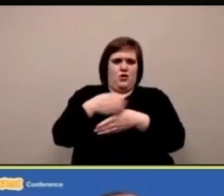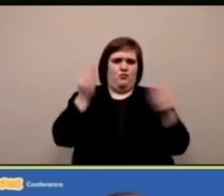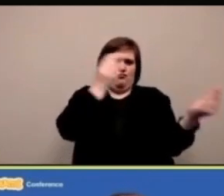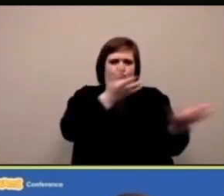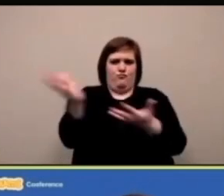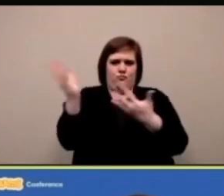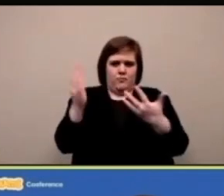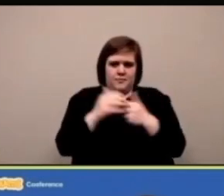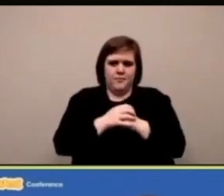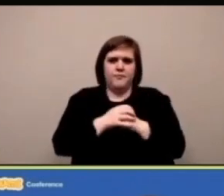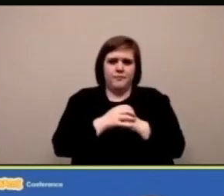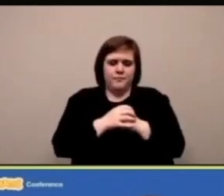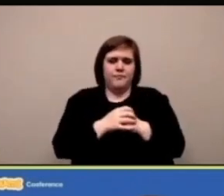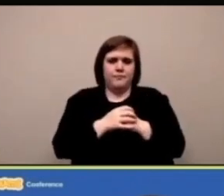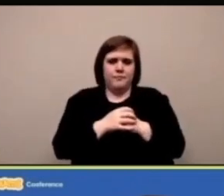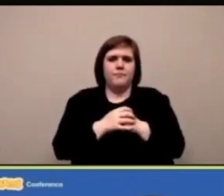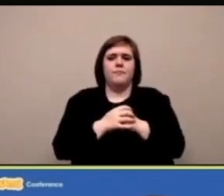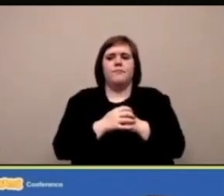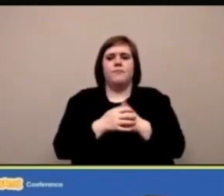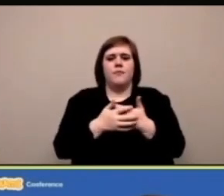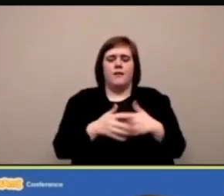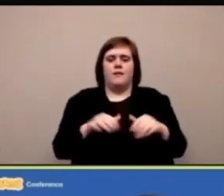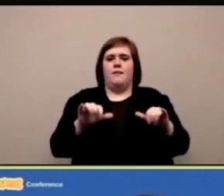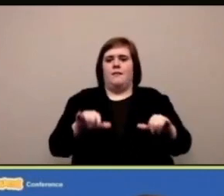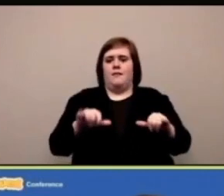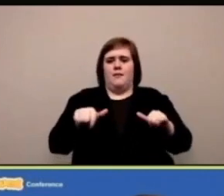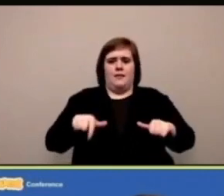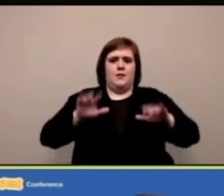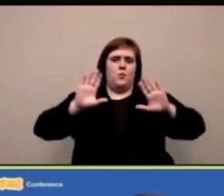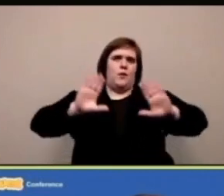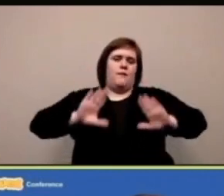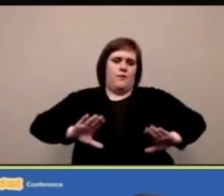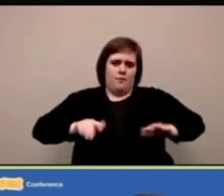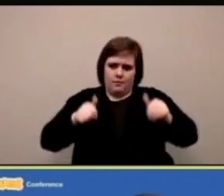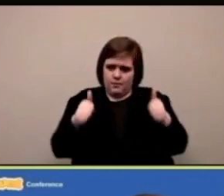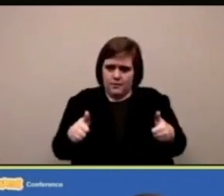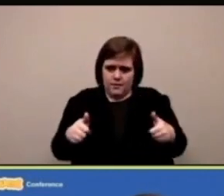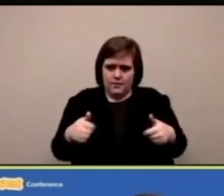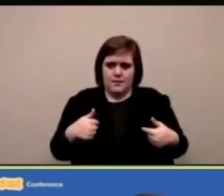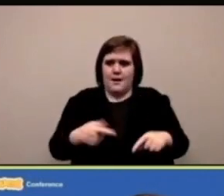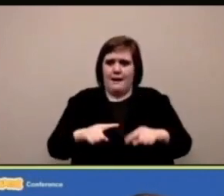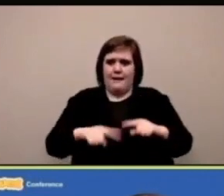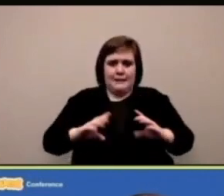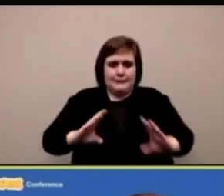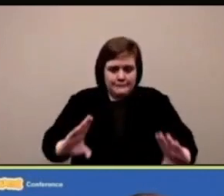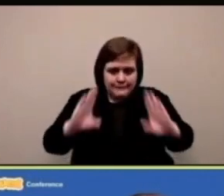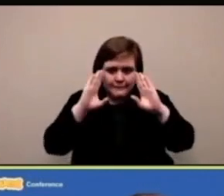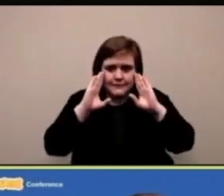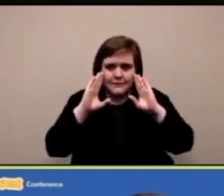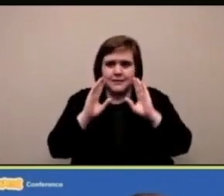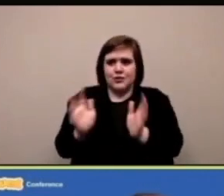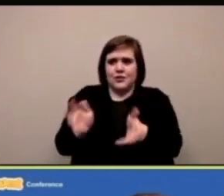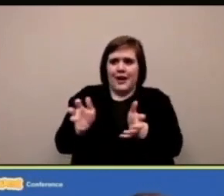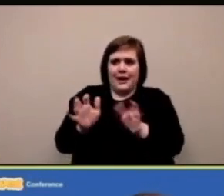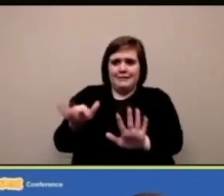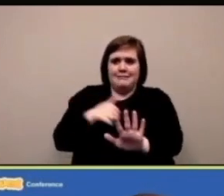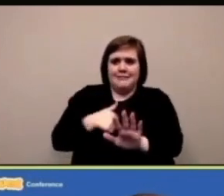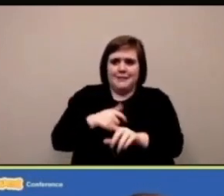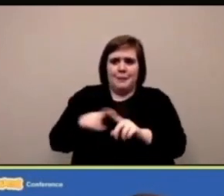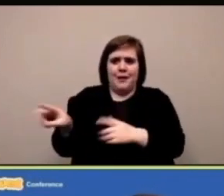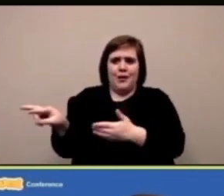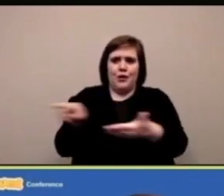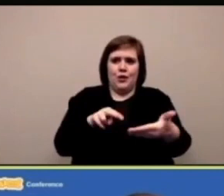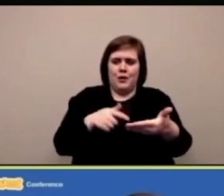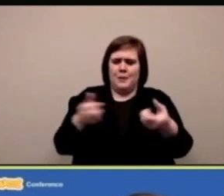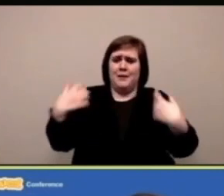So, oh, this is wonderful. I'm sorry I'm not able to pay as much attention to the chat, but I know that we're looking at it, and there are